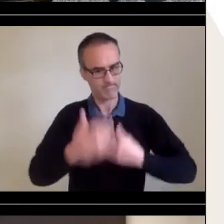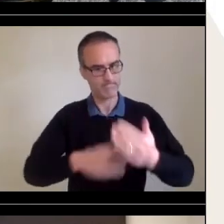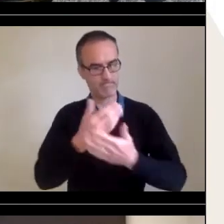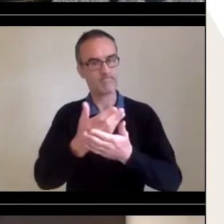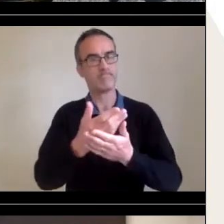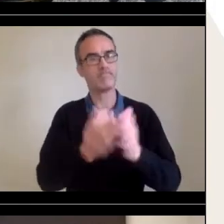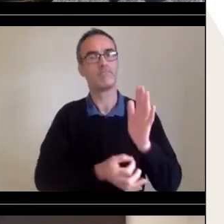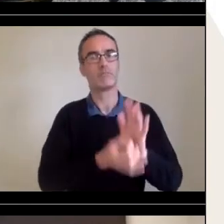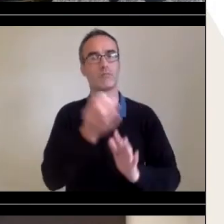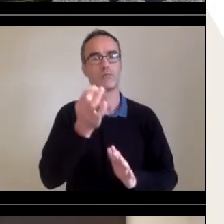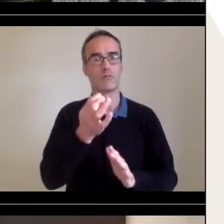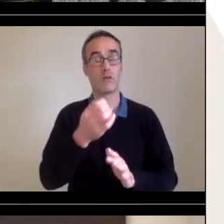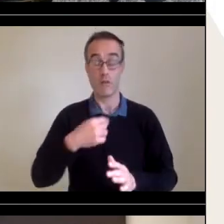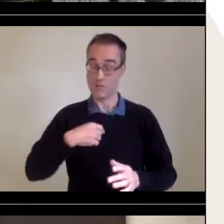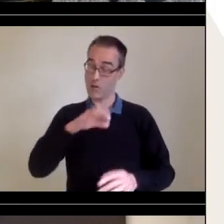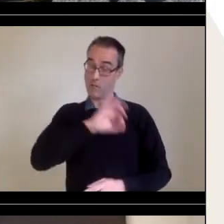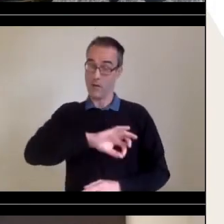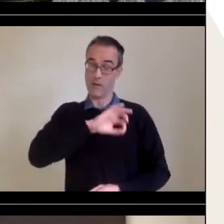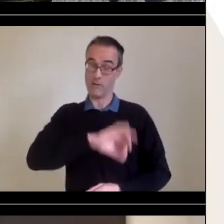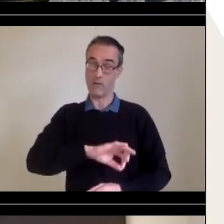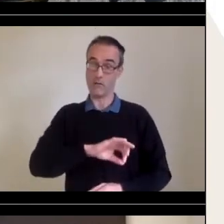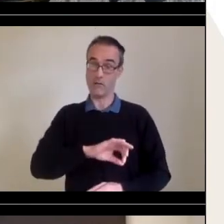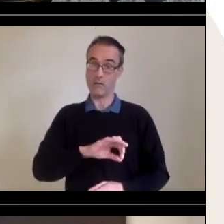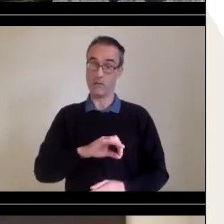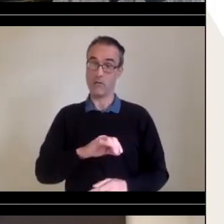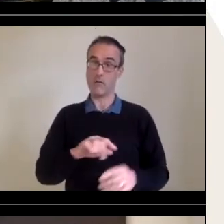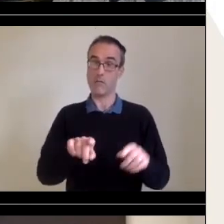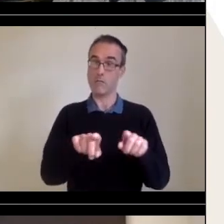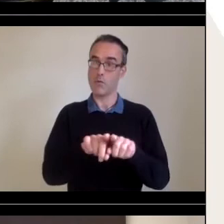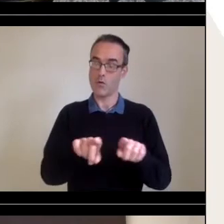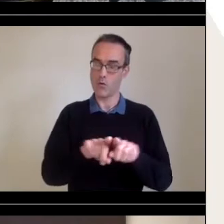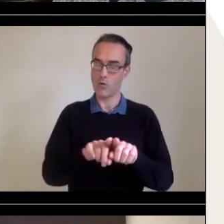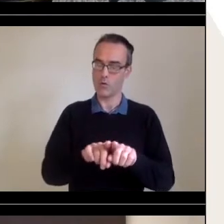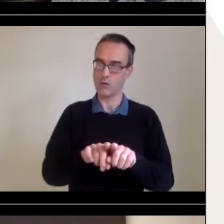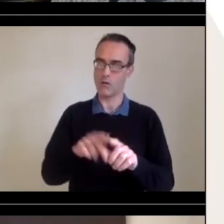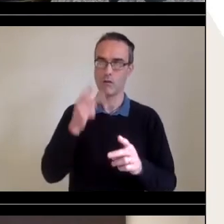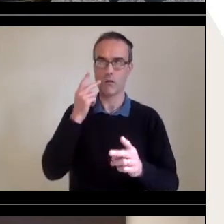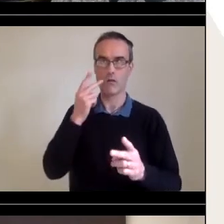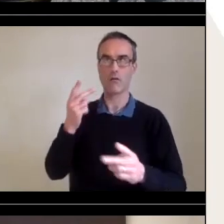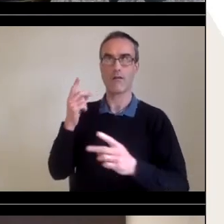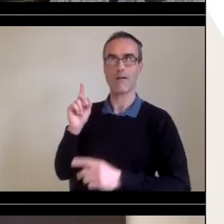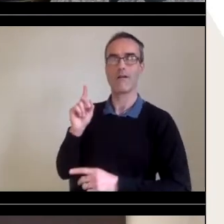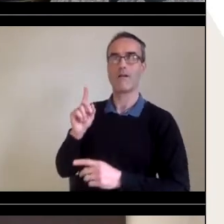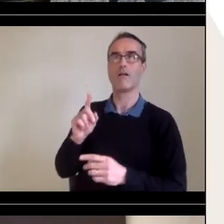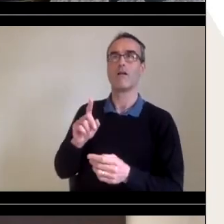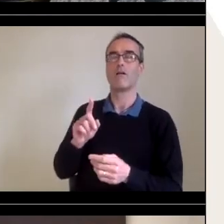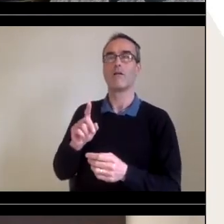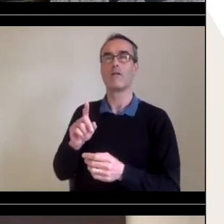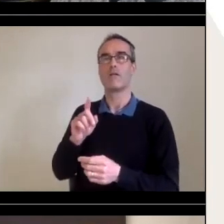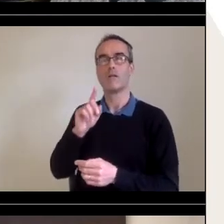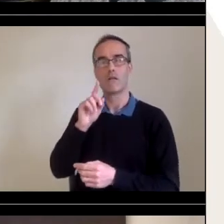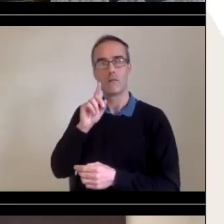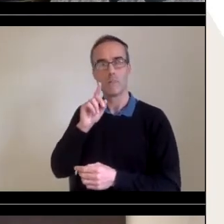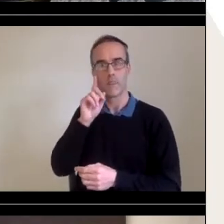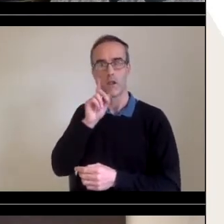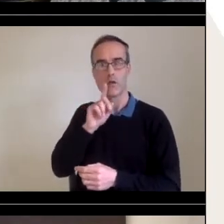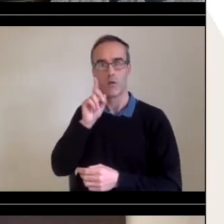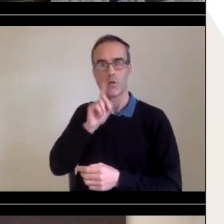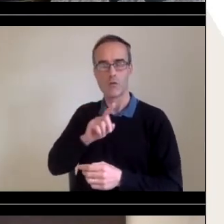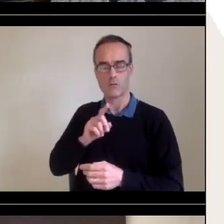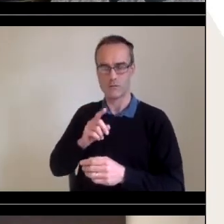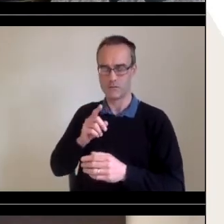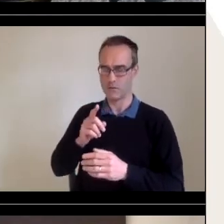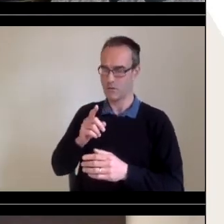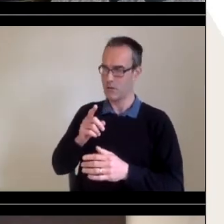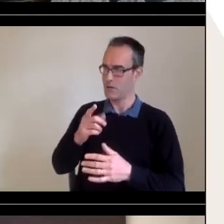seeing the barriers, so the extra workload, that it was women who were doing the culture work in departments. It was women who were doing the Athena Swan